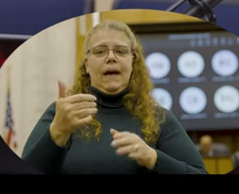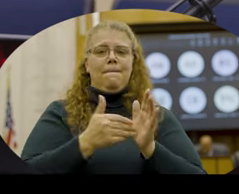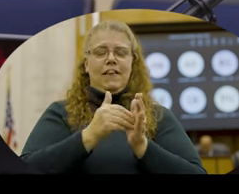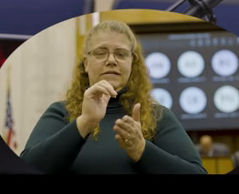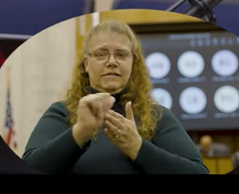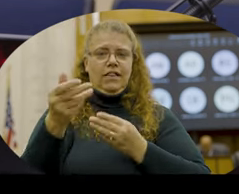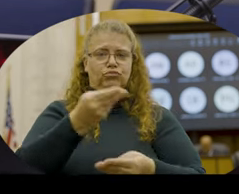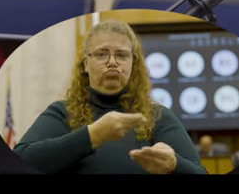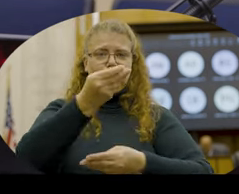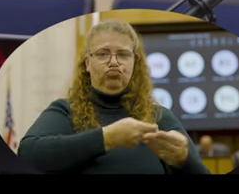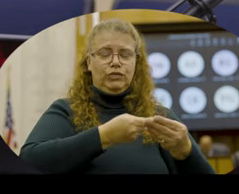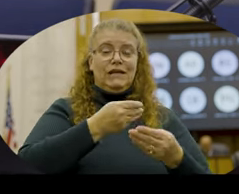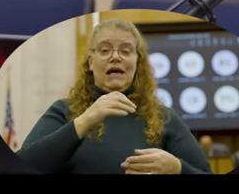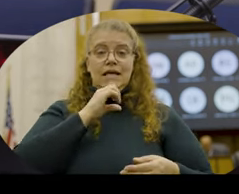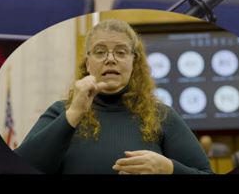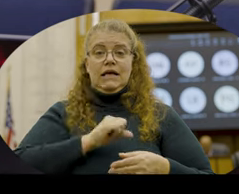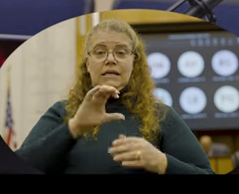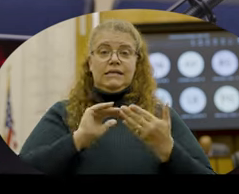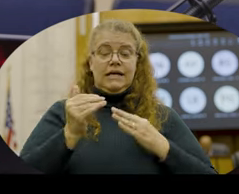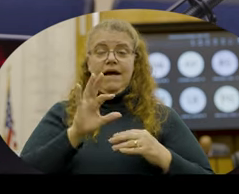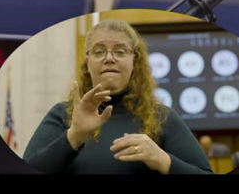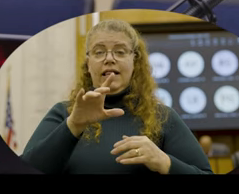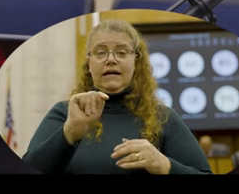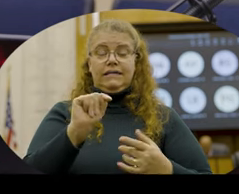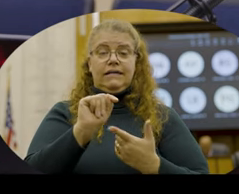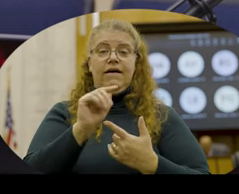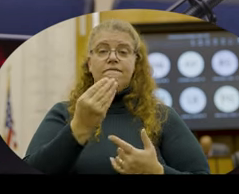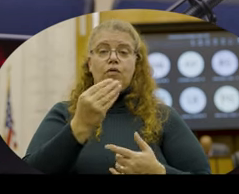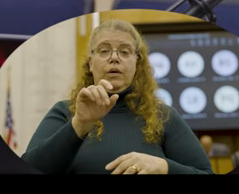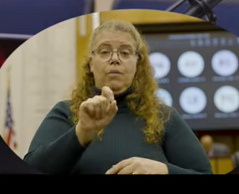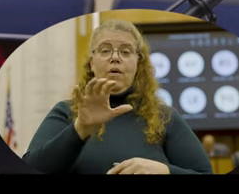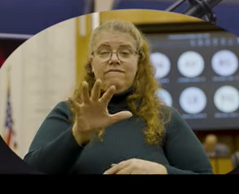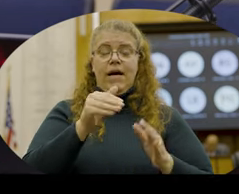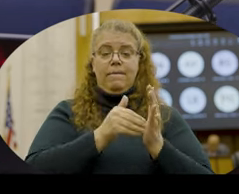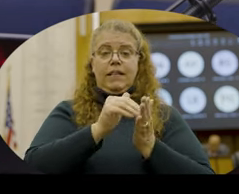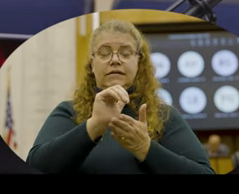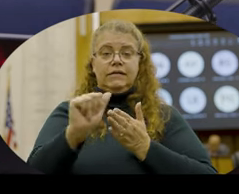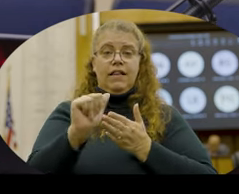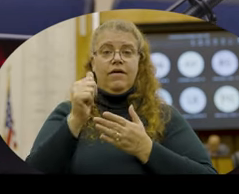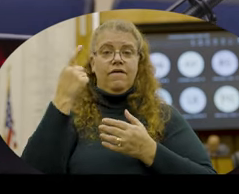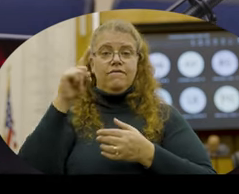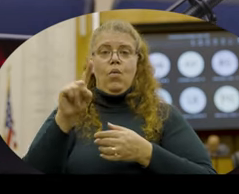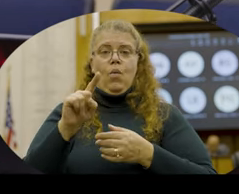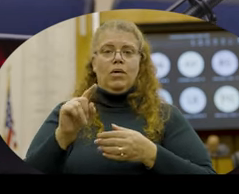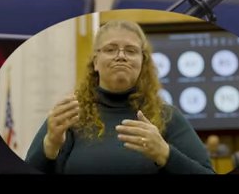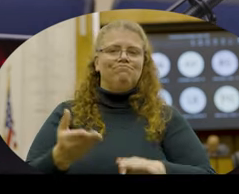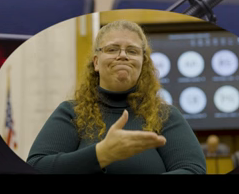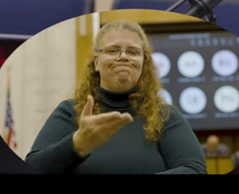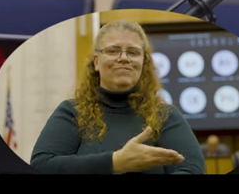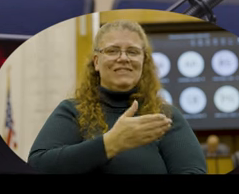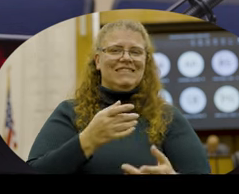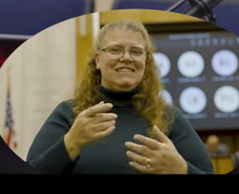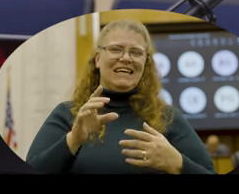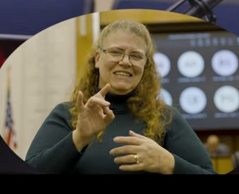announced the dedication of 5 new parks in Southside within communities that lacked a 10-minute walk to